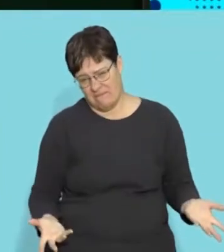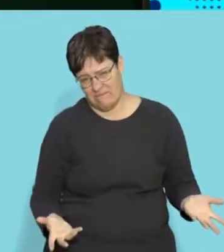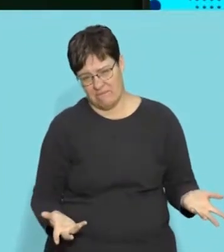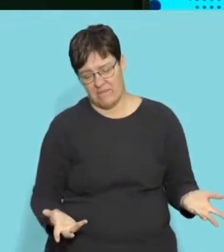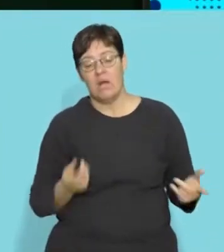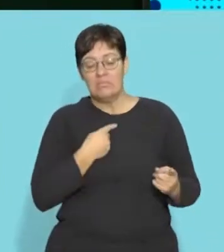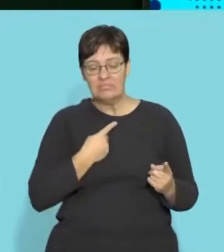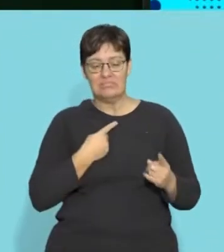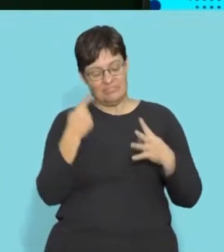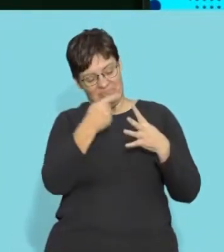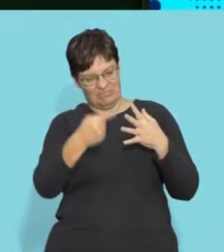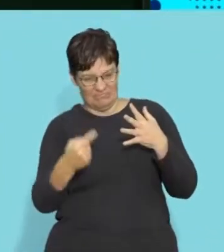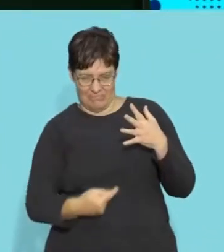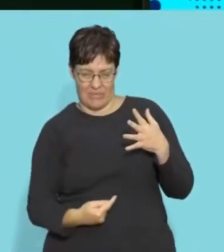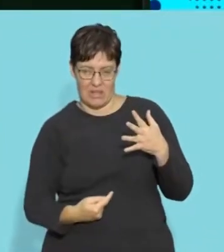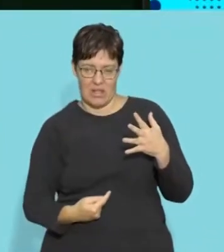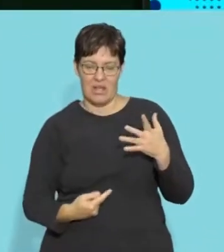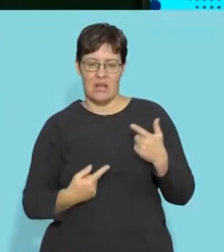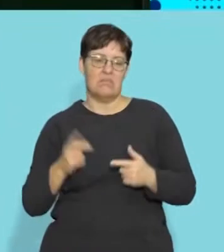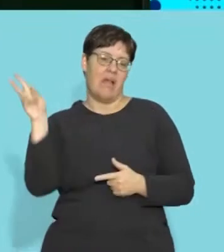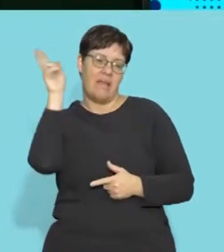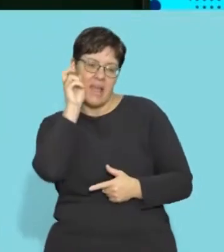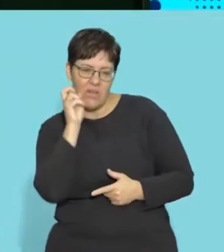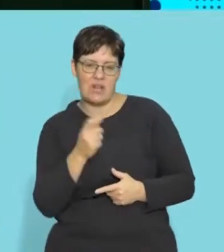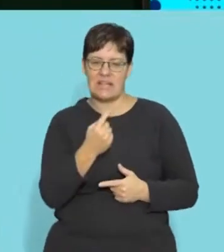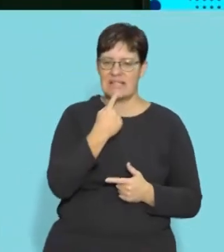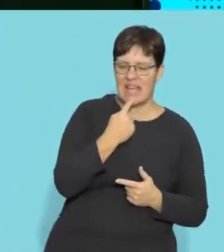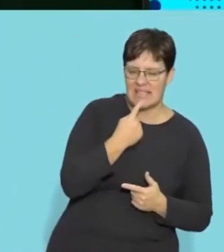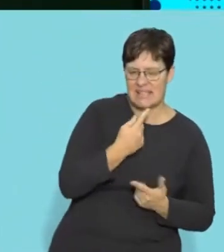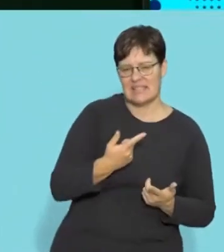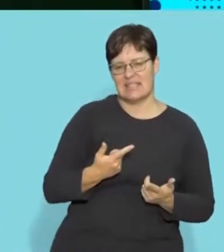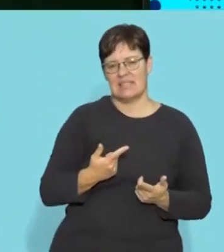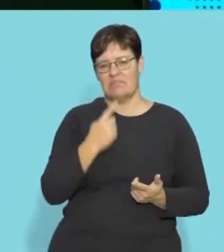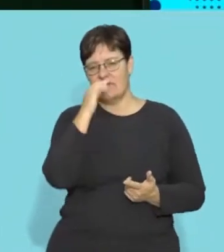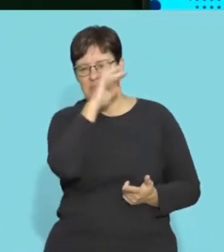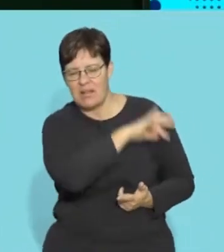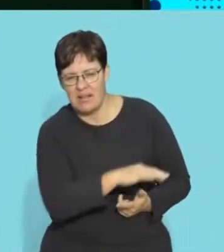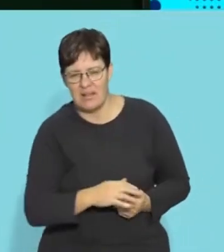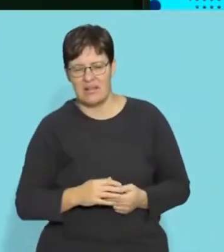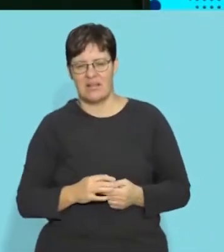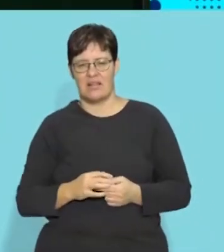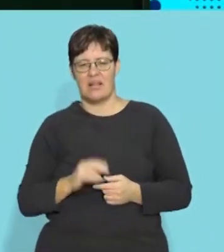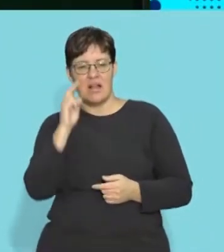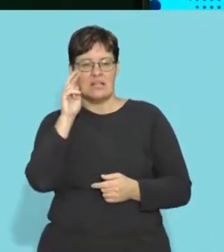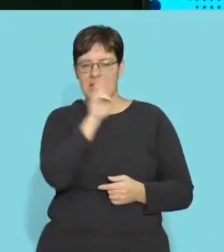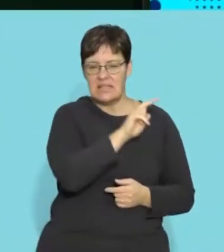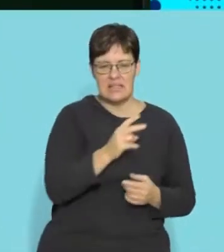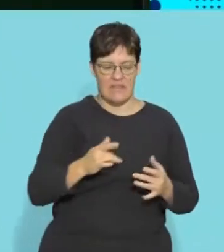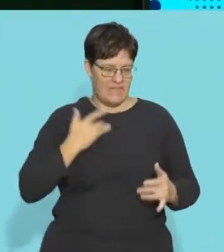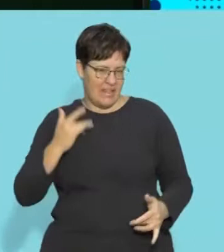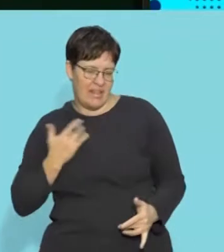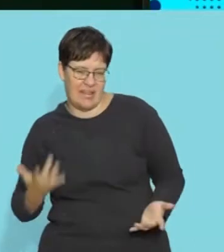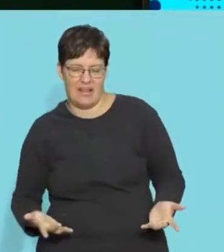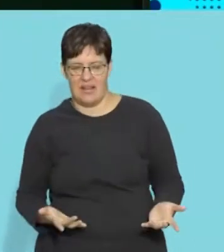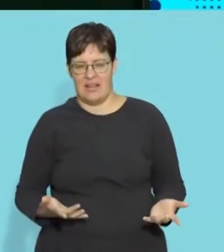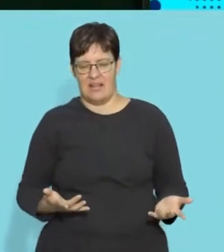right, so those are types of stimuli. There are many others, hearing and taste, smell,